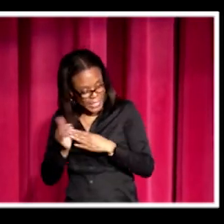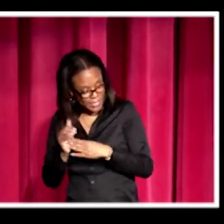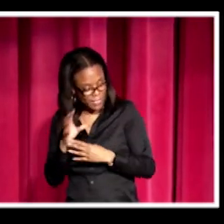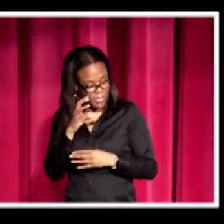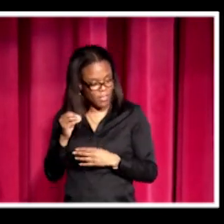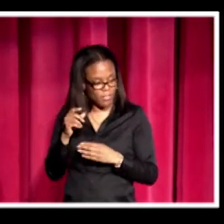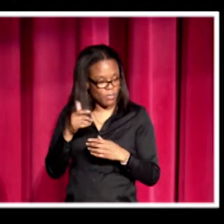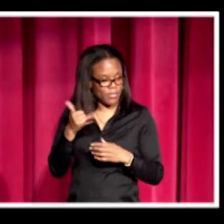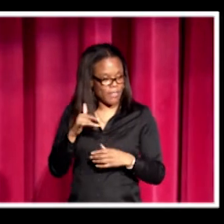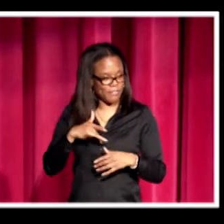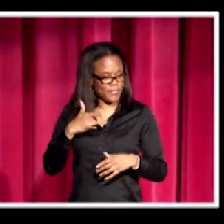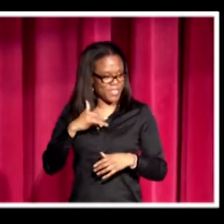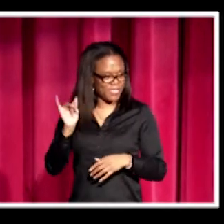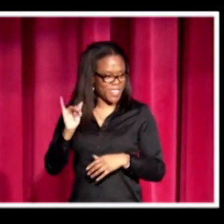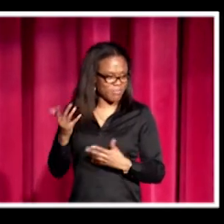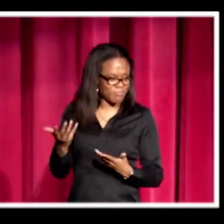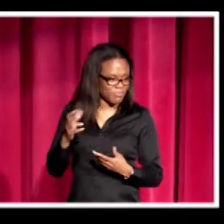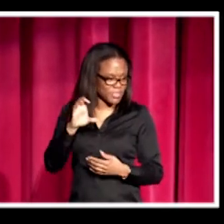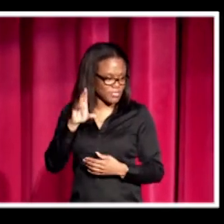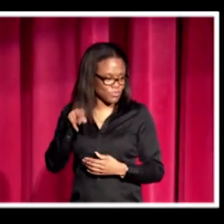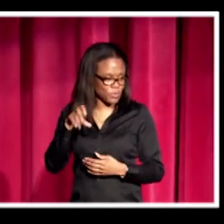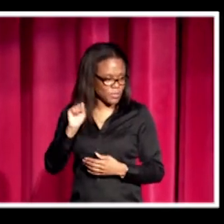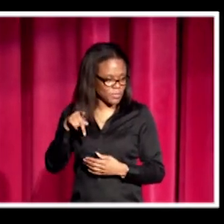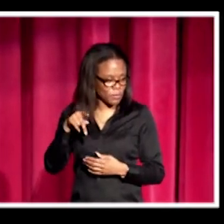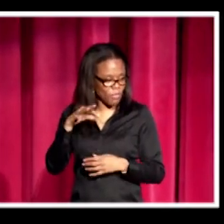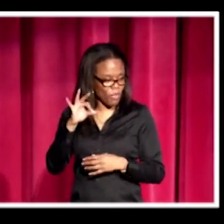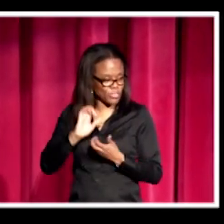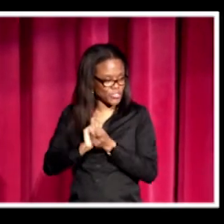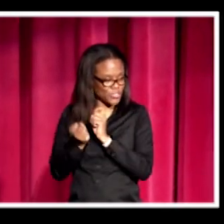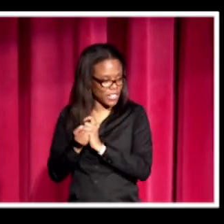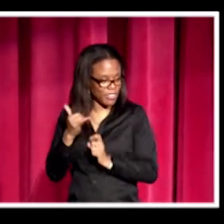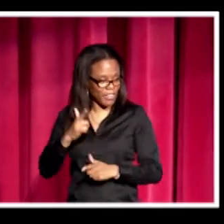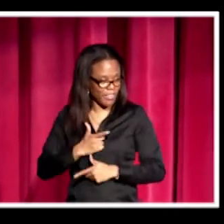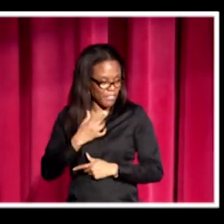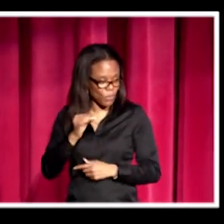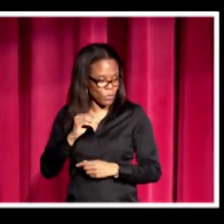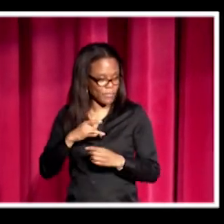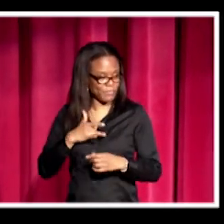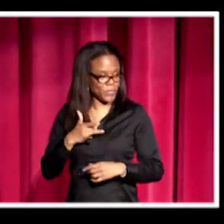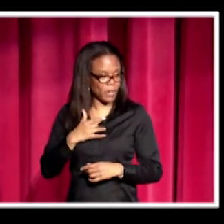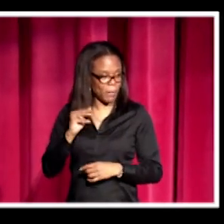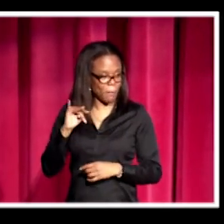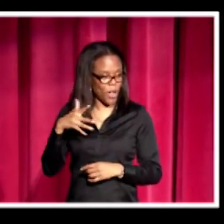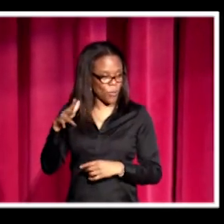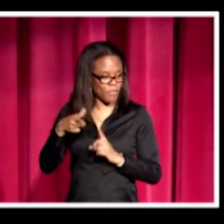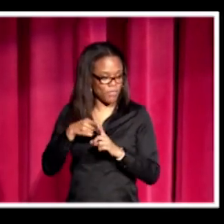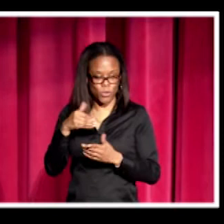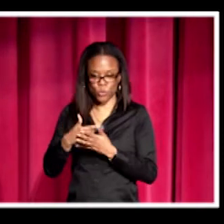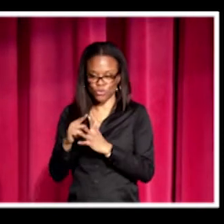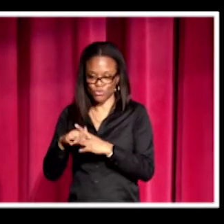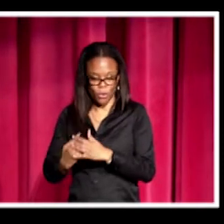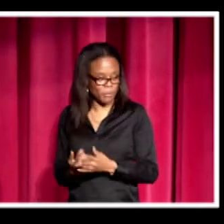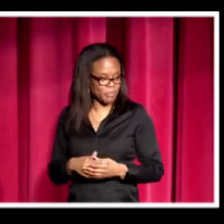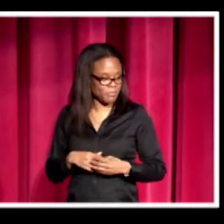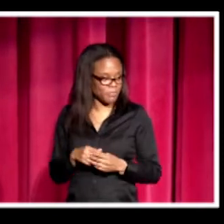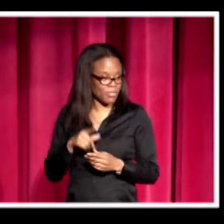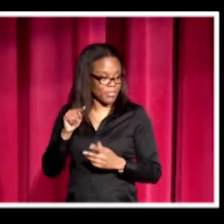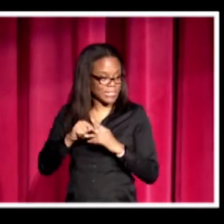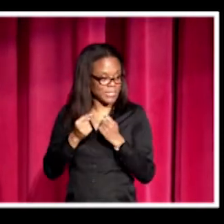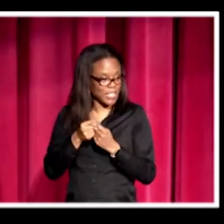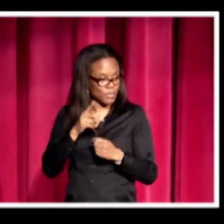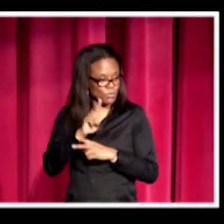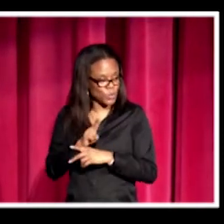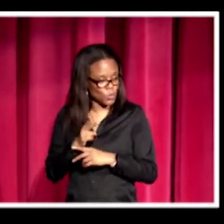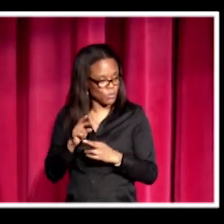are ready for change, we go to them where they are to help them get a new start. This team uses